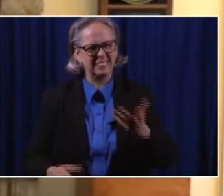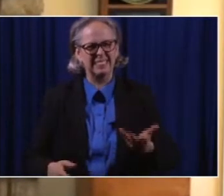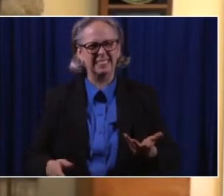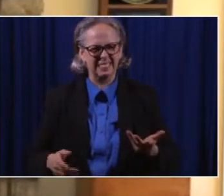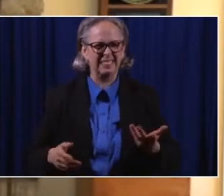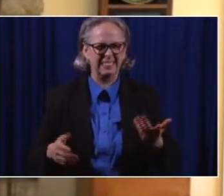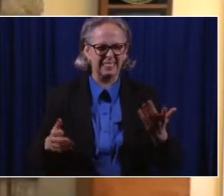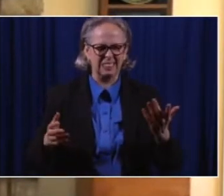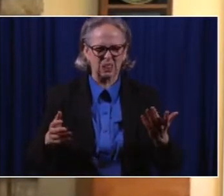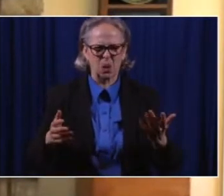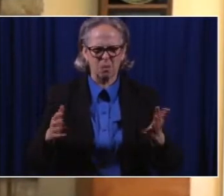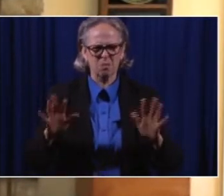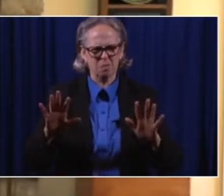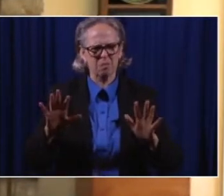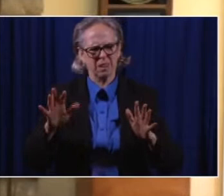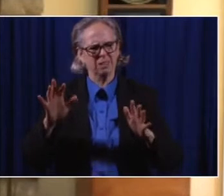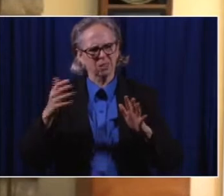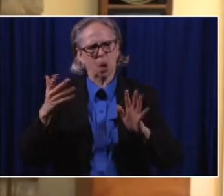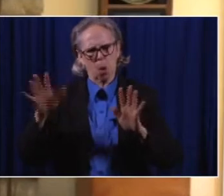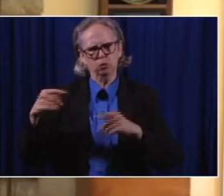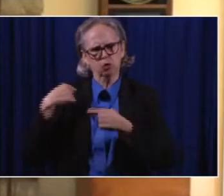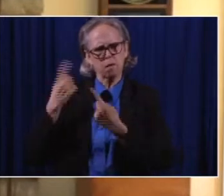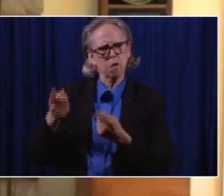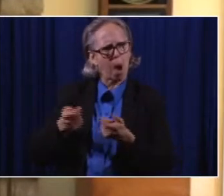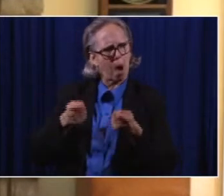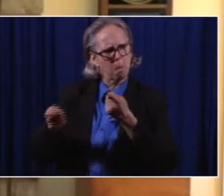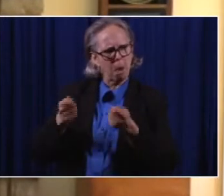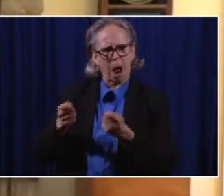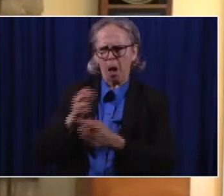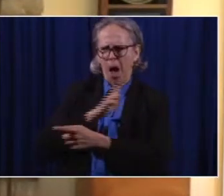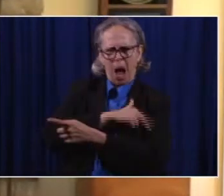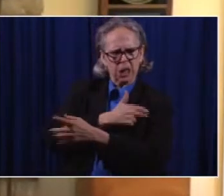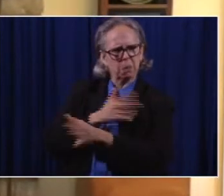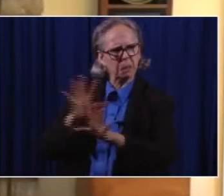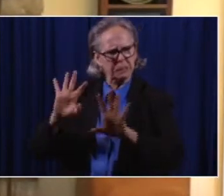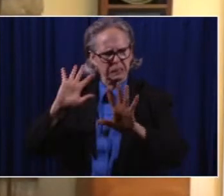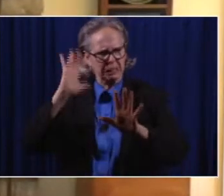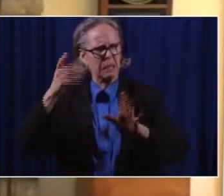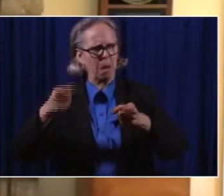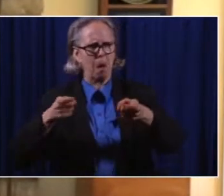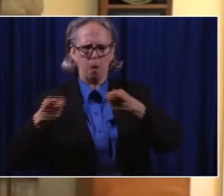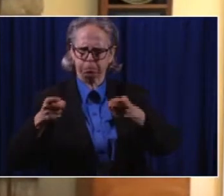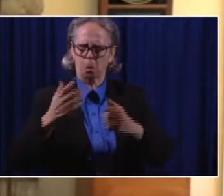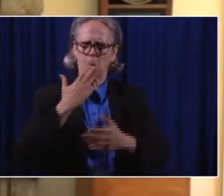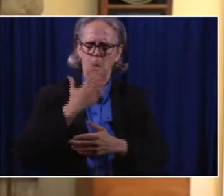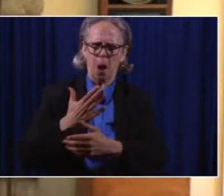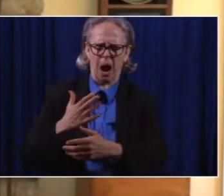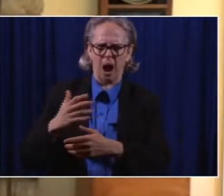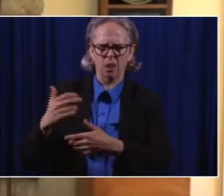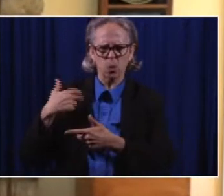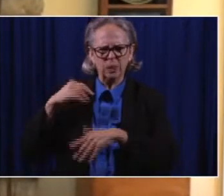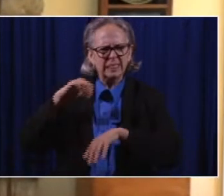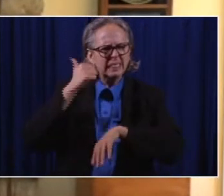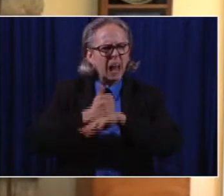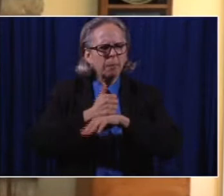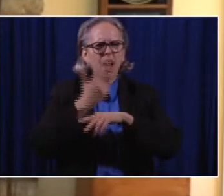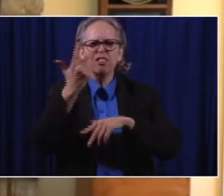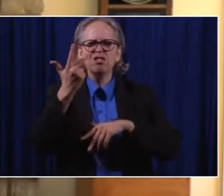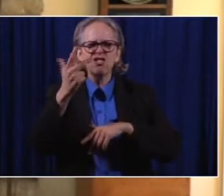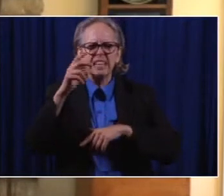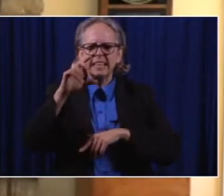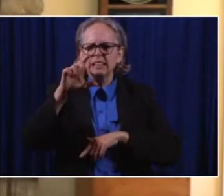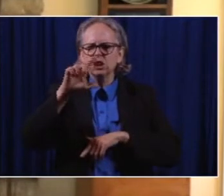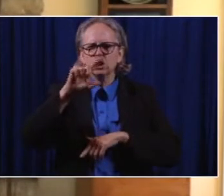very well by our hospitals. We set up the 3 zones early on. They did a very